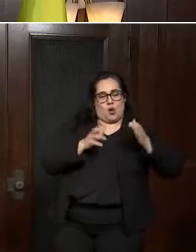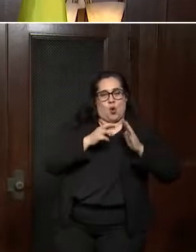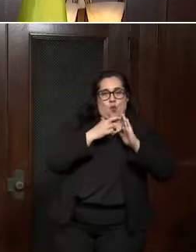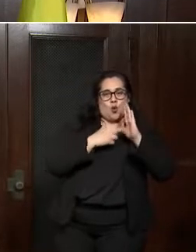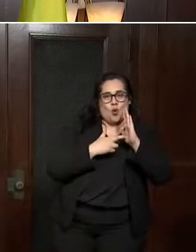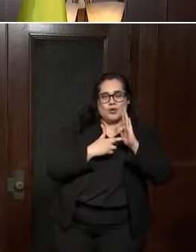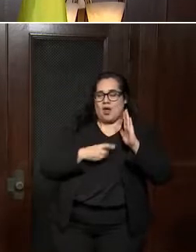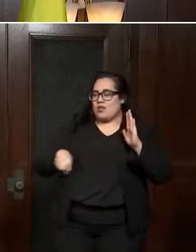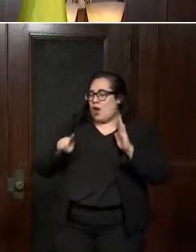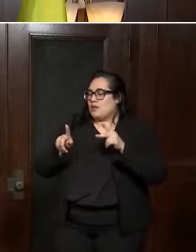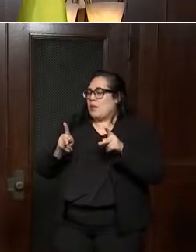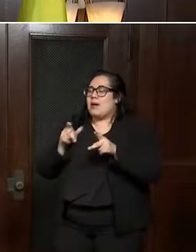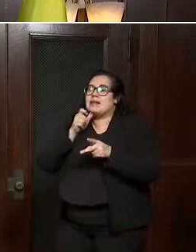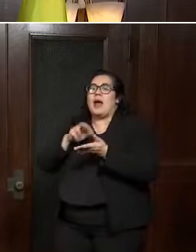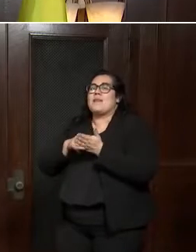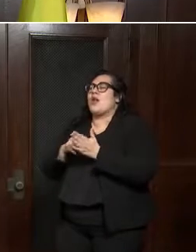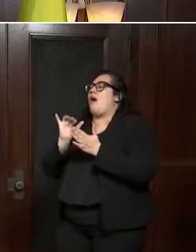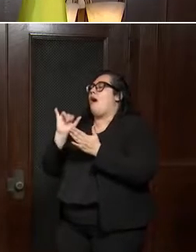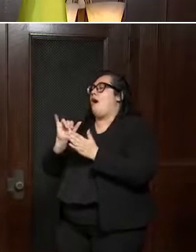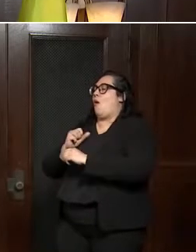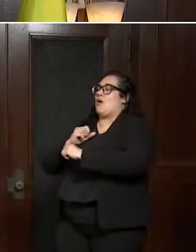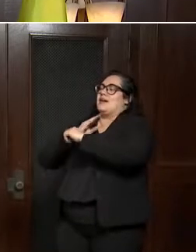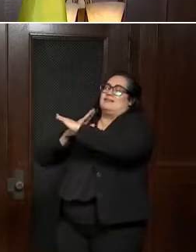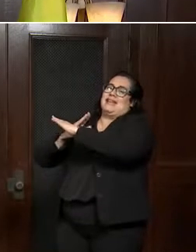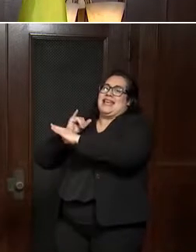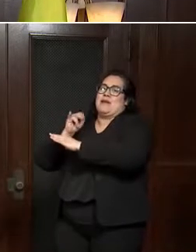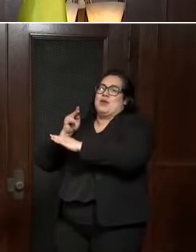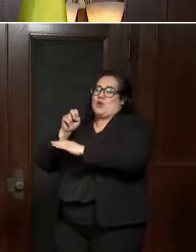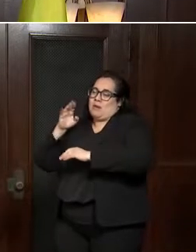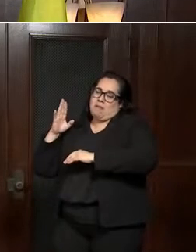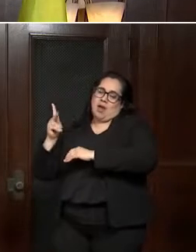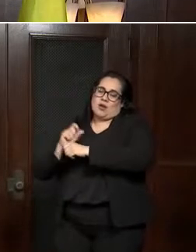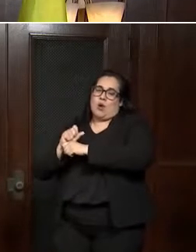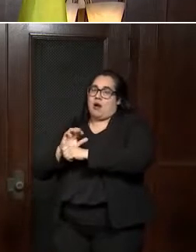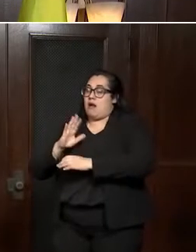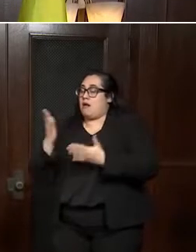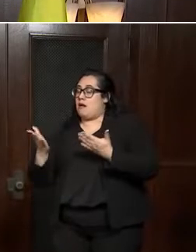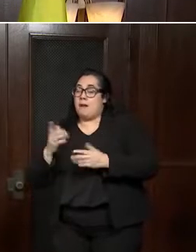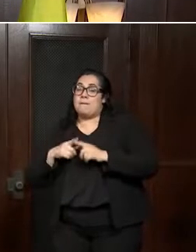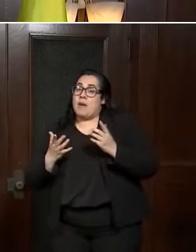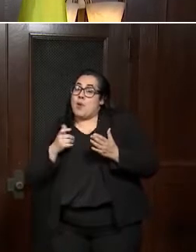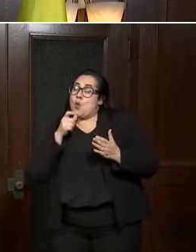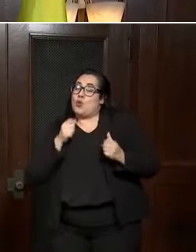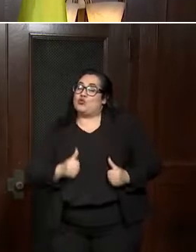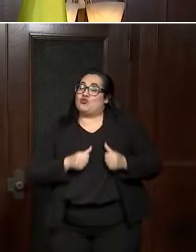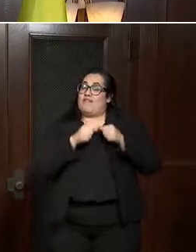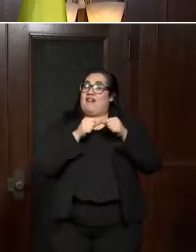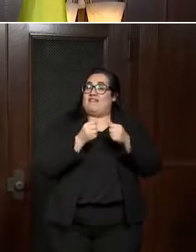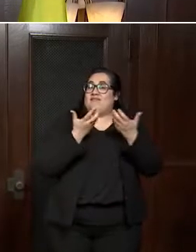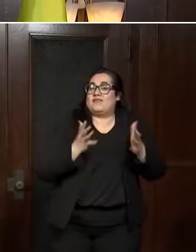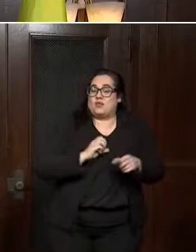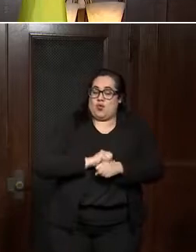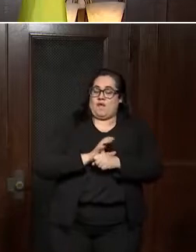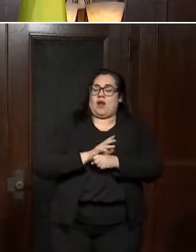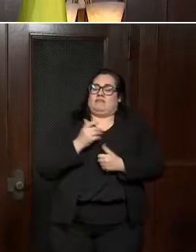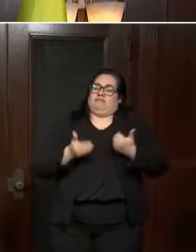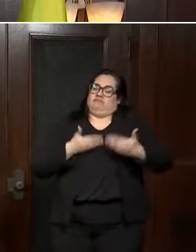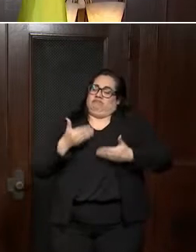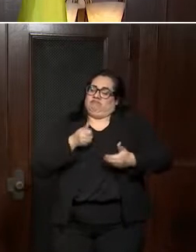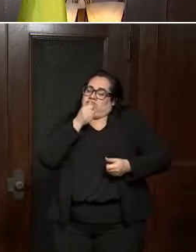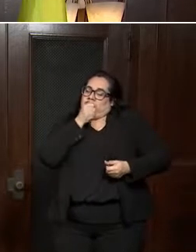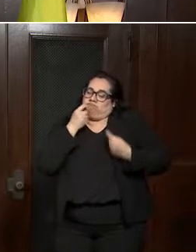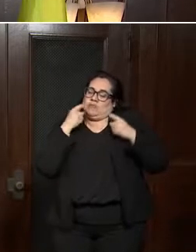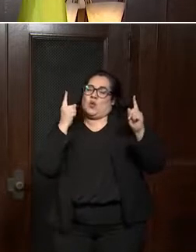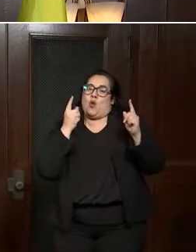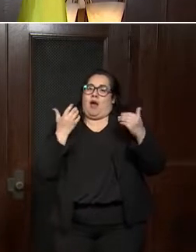get a passport, an immunity passport to go to work, but it may be those who have survived COVID-19, gotten through it, who